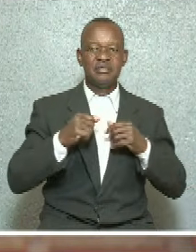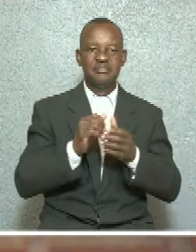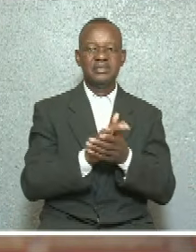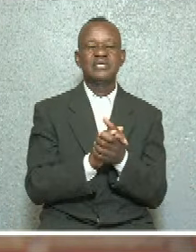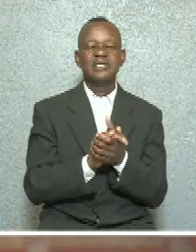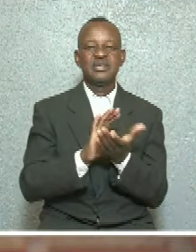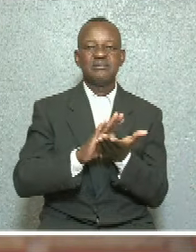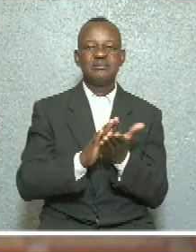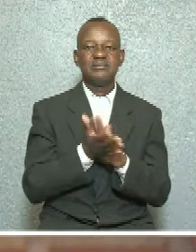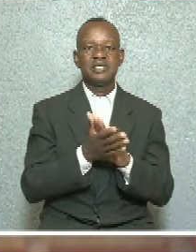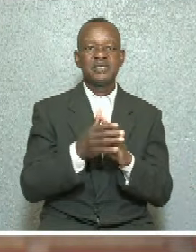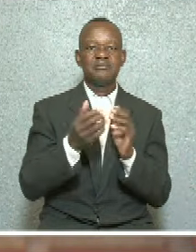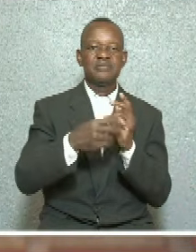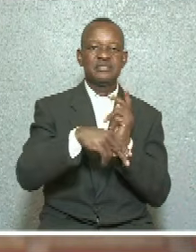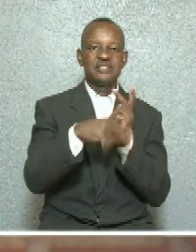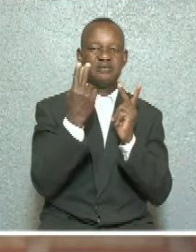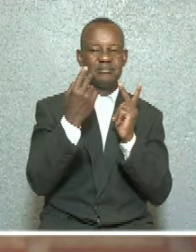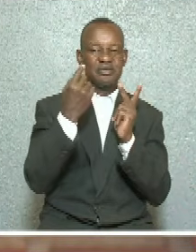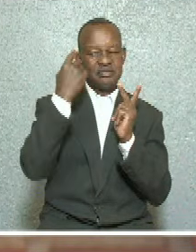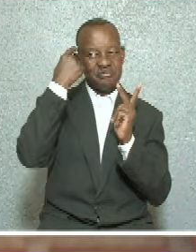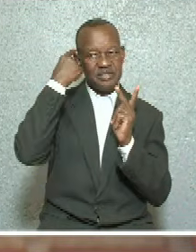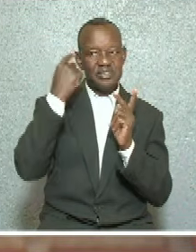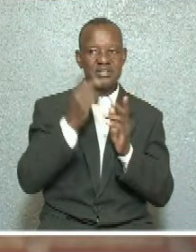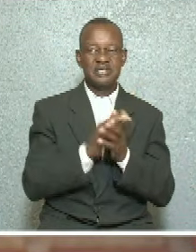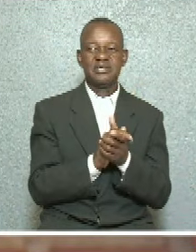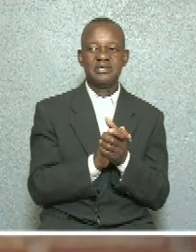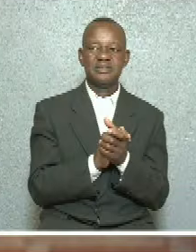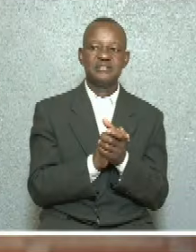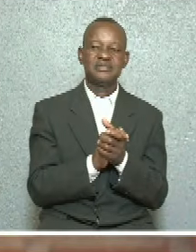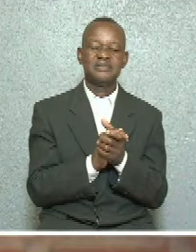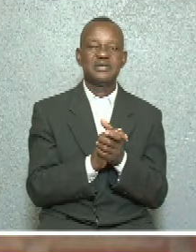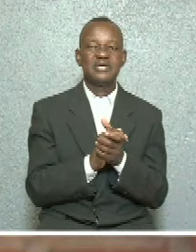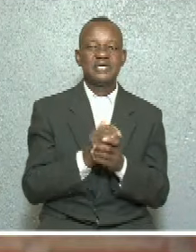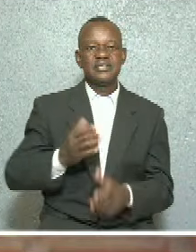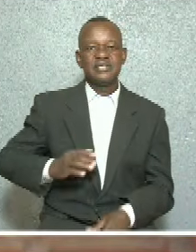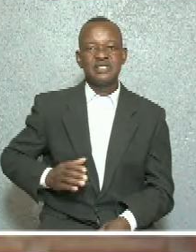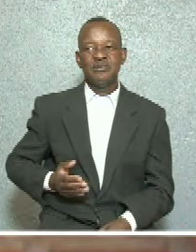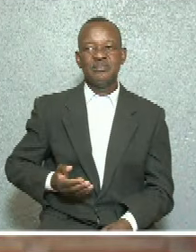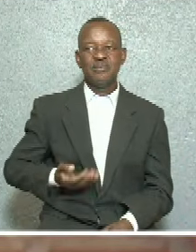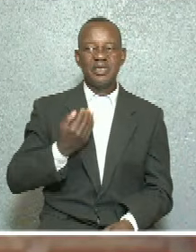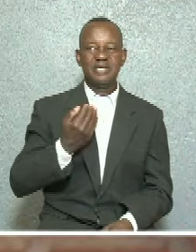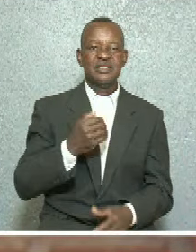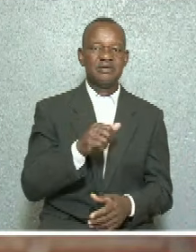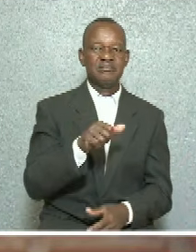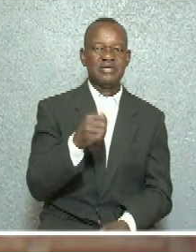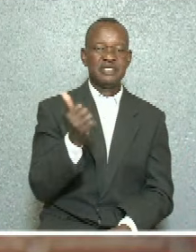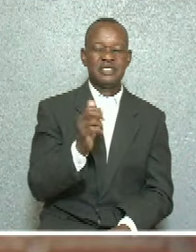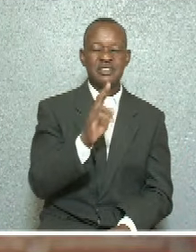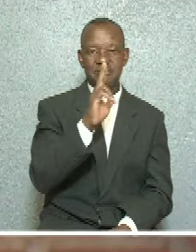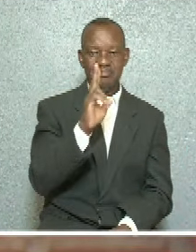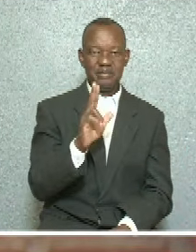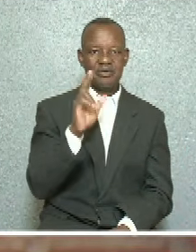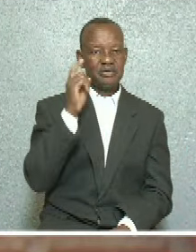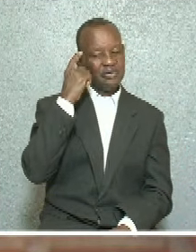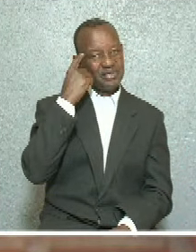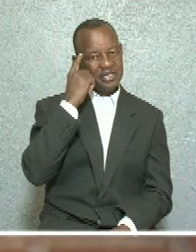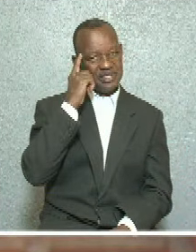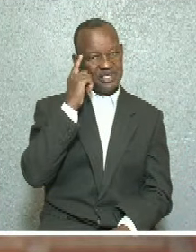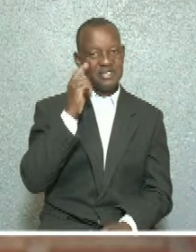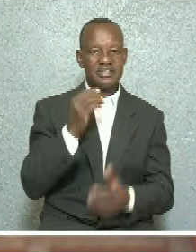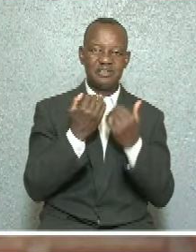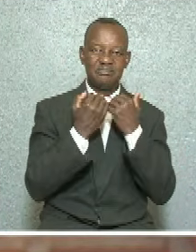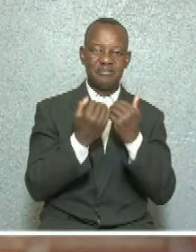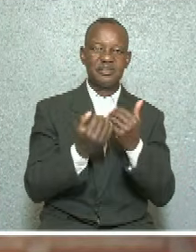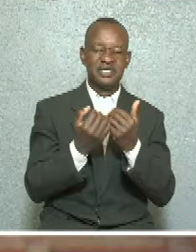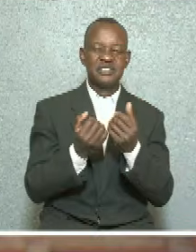it was on the will of somebody who felt it was important to have young people in political